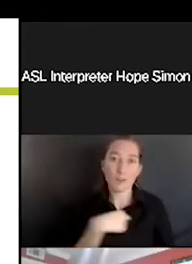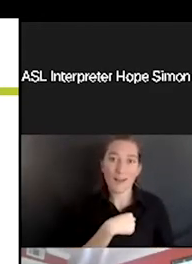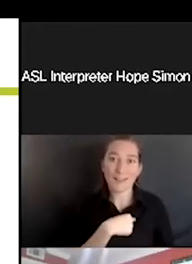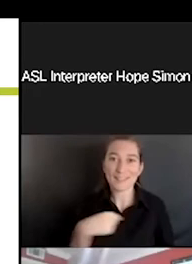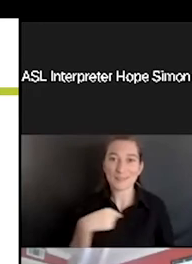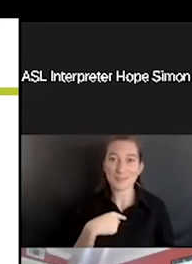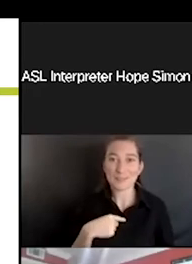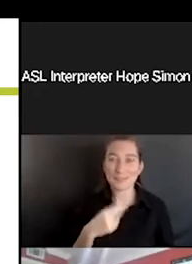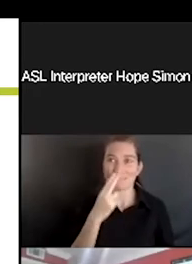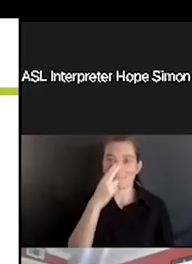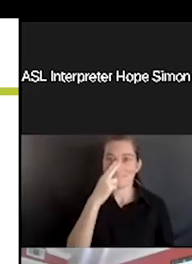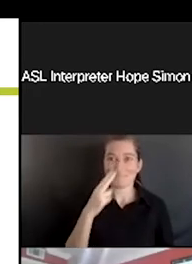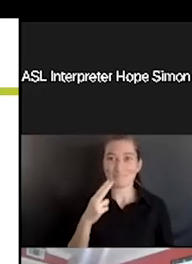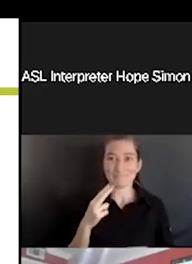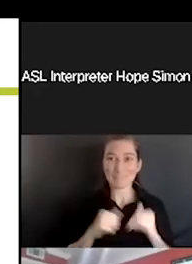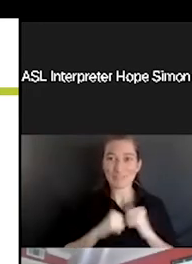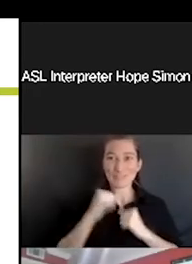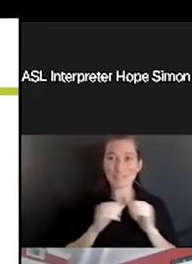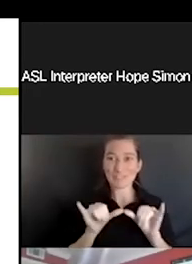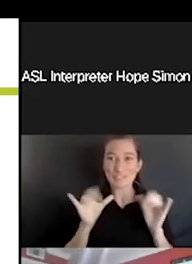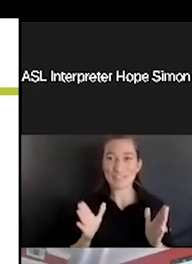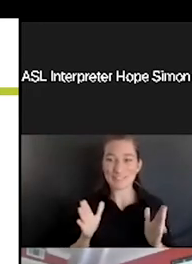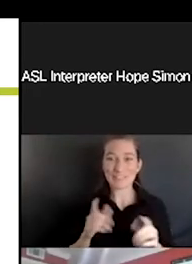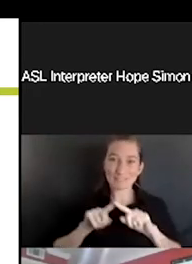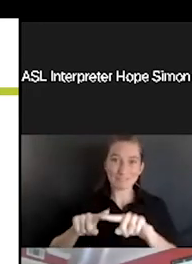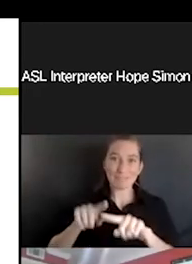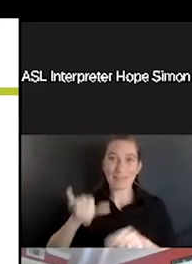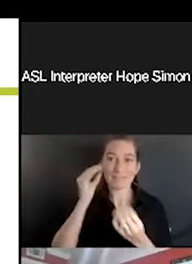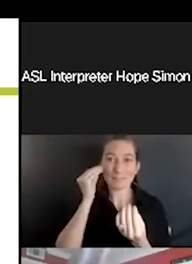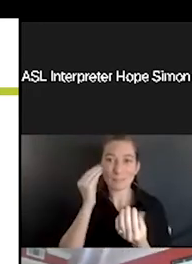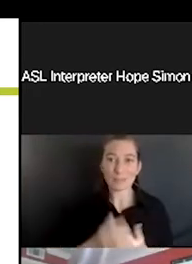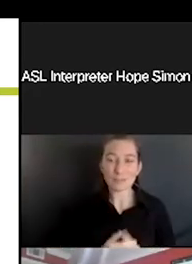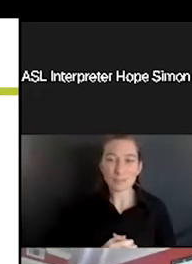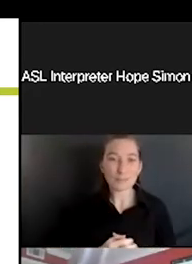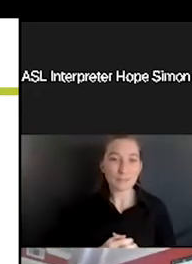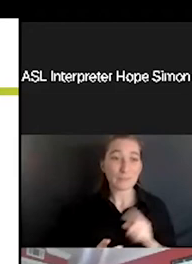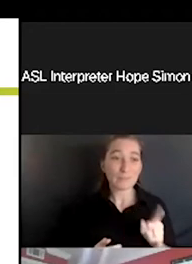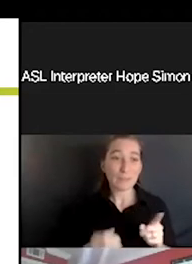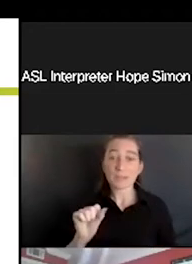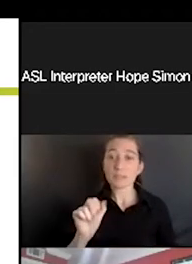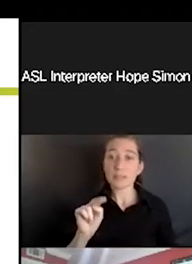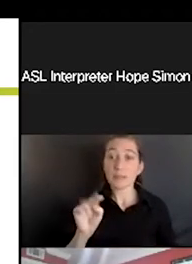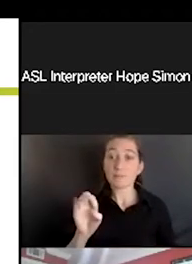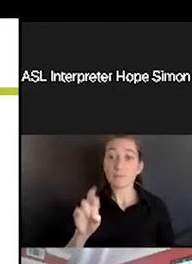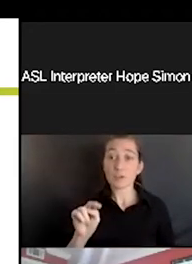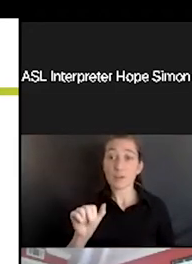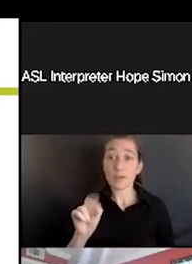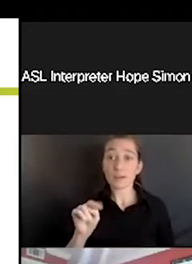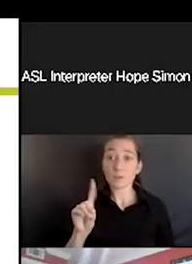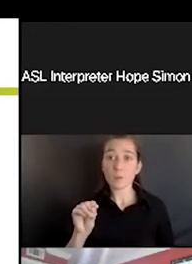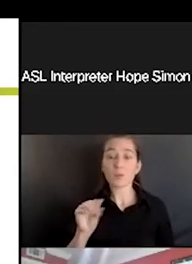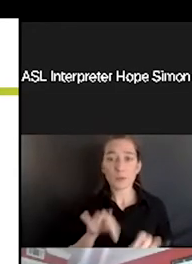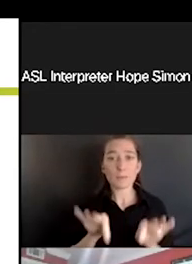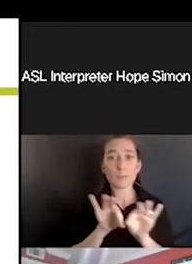San Fernando earthquake actually was also a very important earthquake. It introduced legislation so that we can